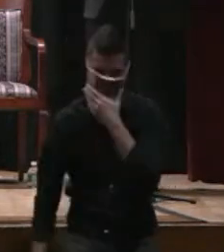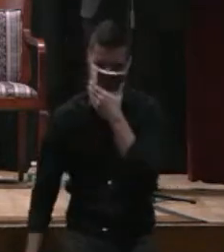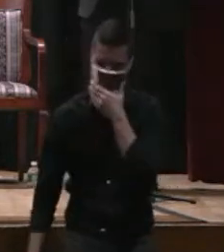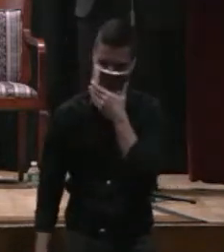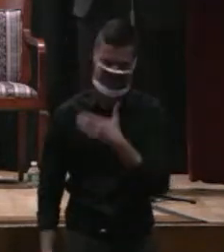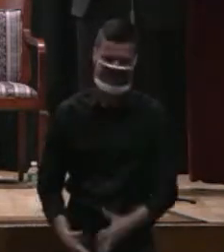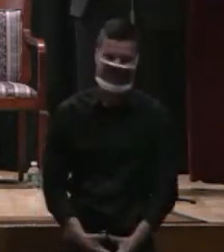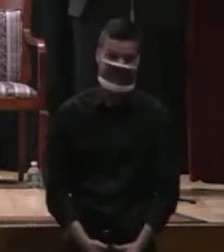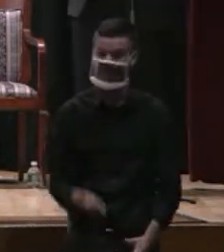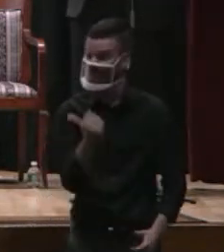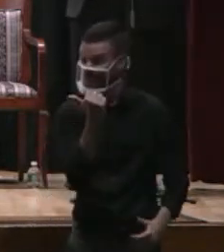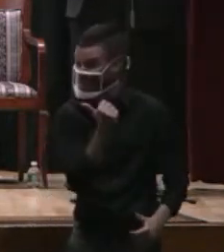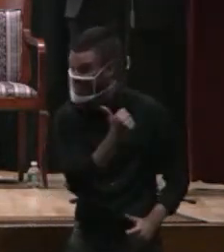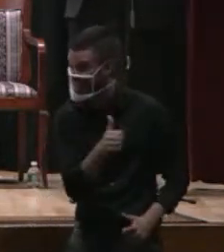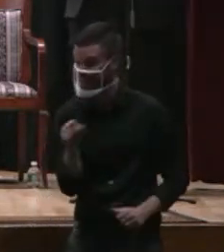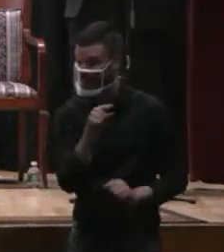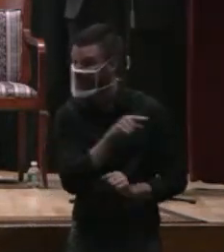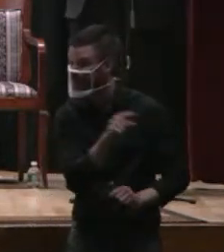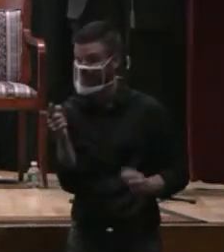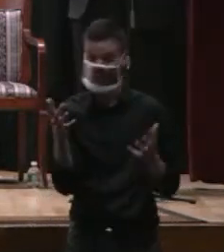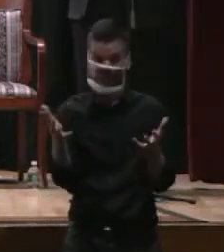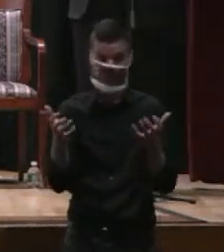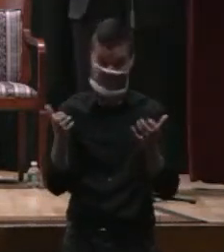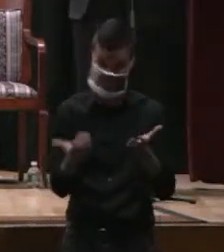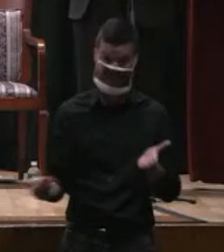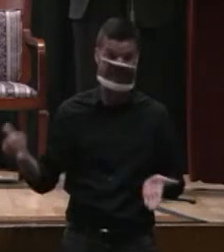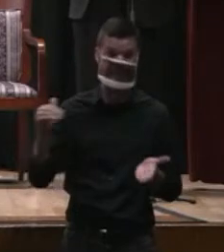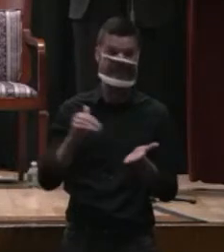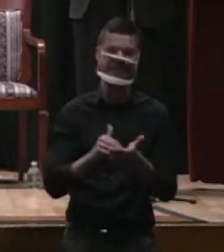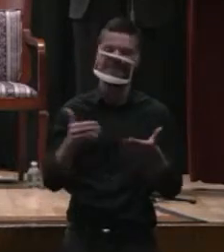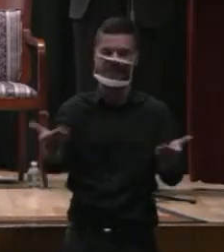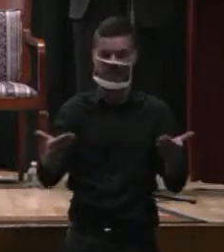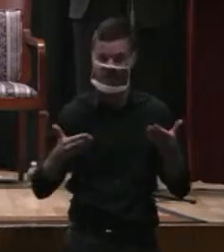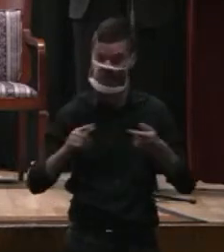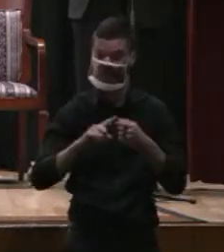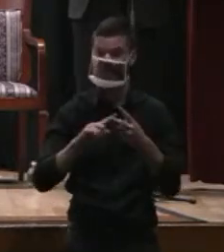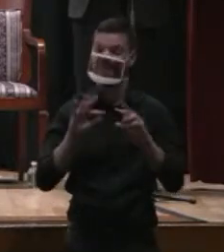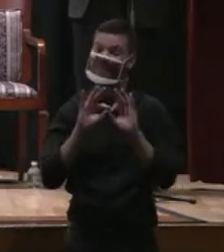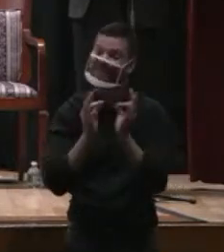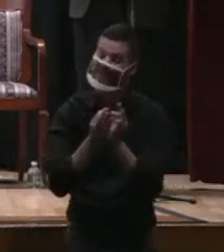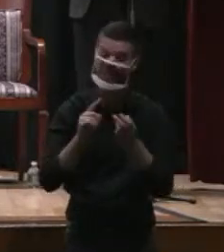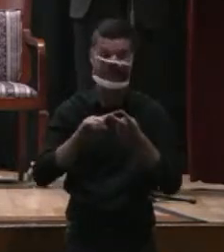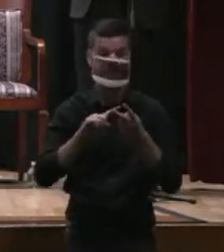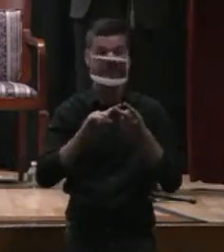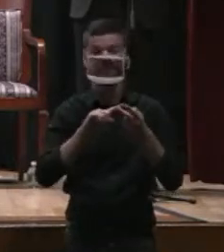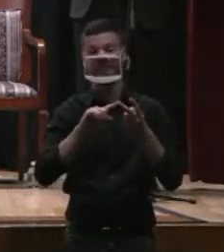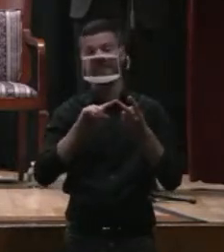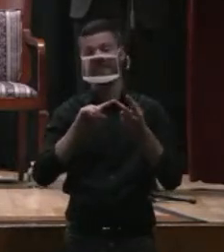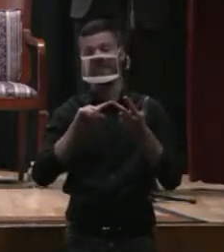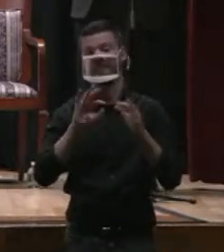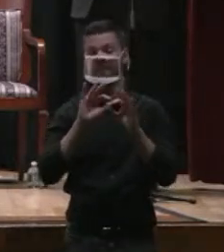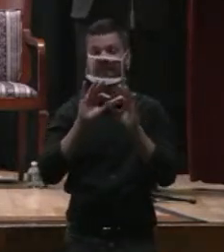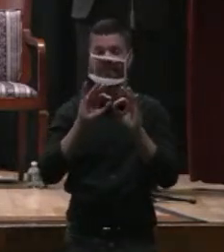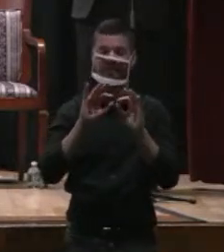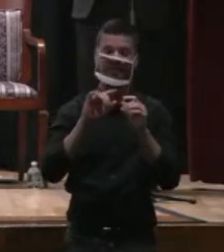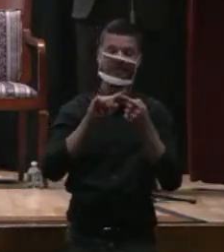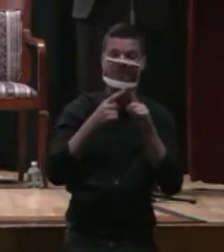So any of you that would like to do that, you're welcome to do that. Family and friends get to come. We have a little reception